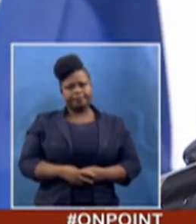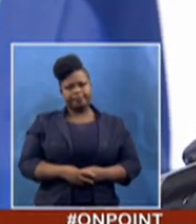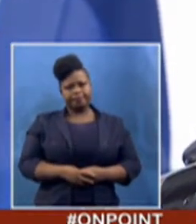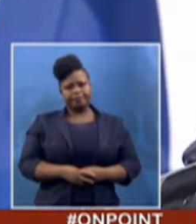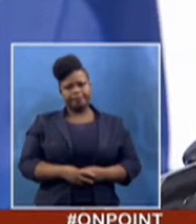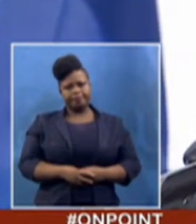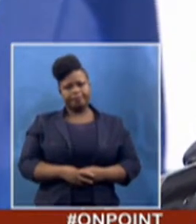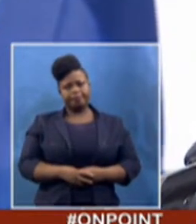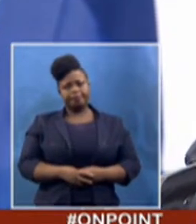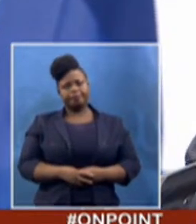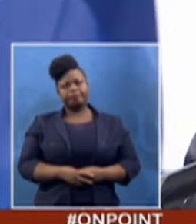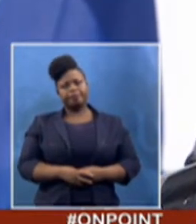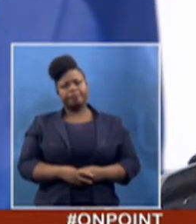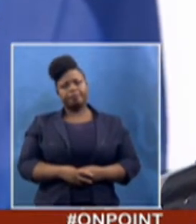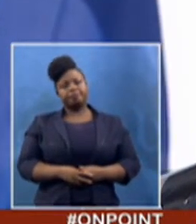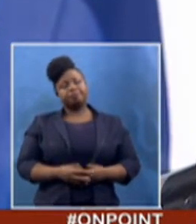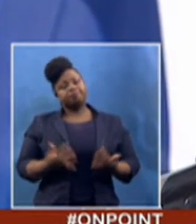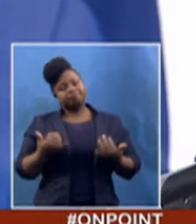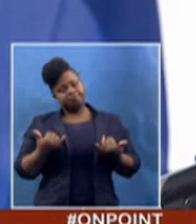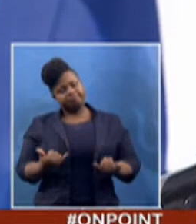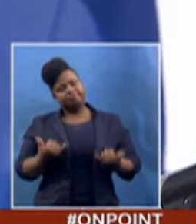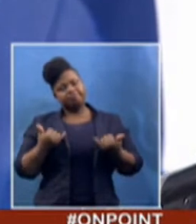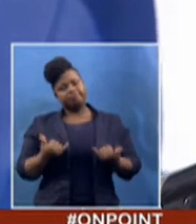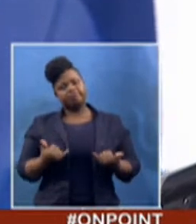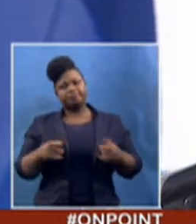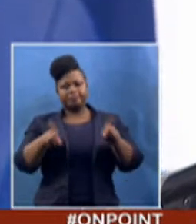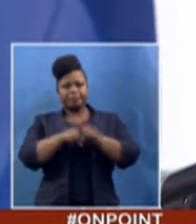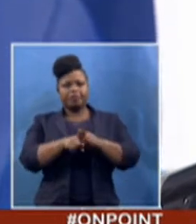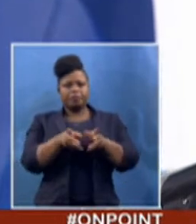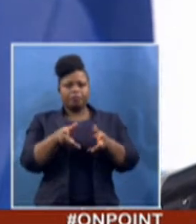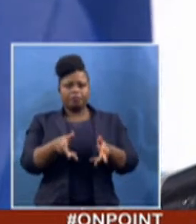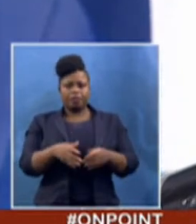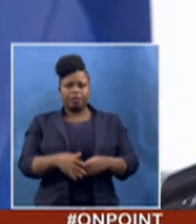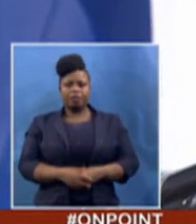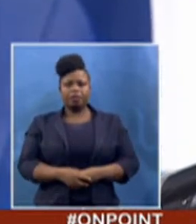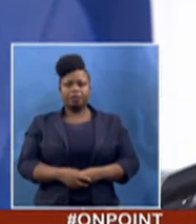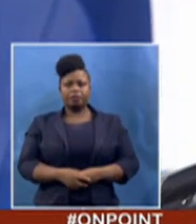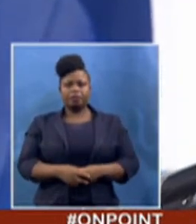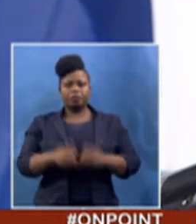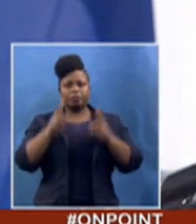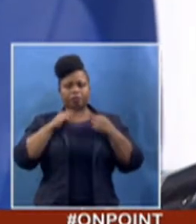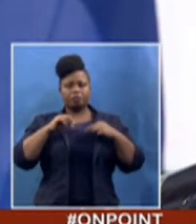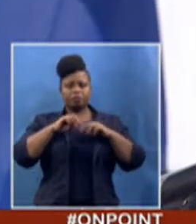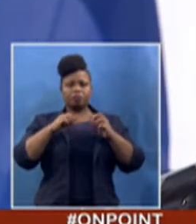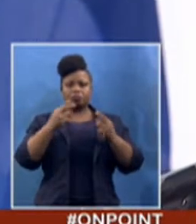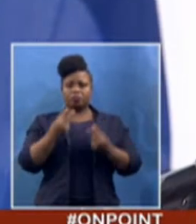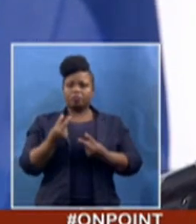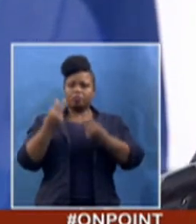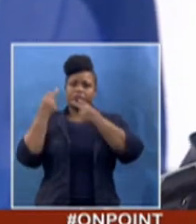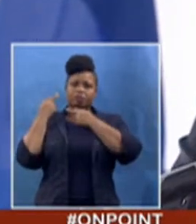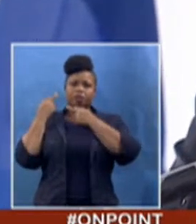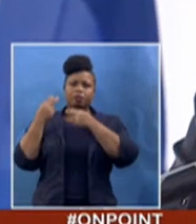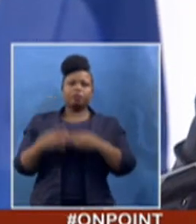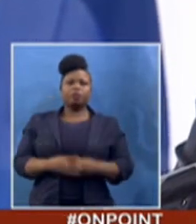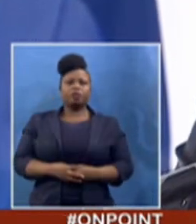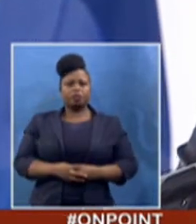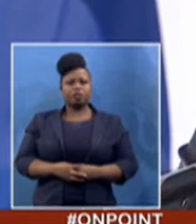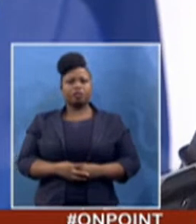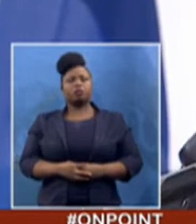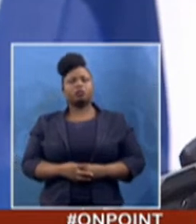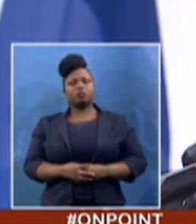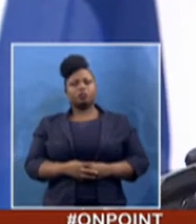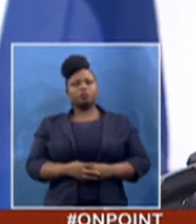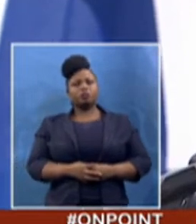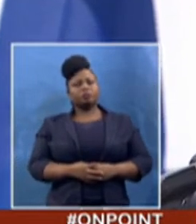So it is on such a day that we need to reflect on some of